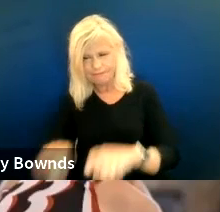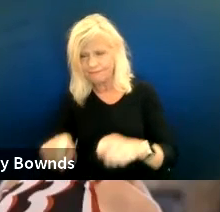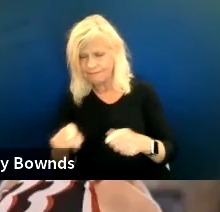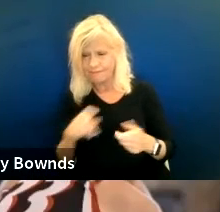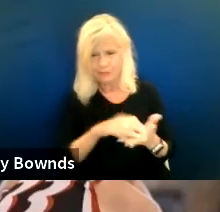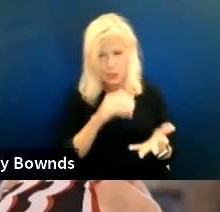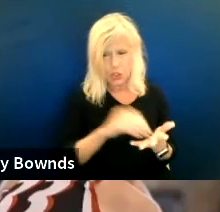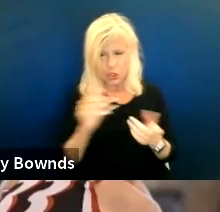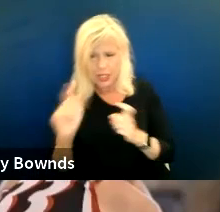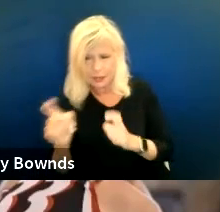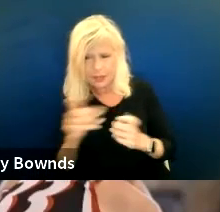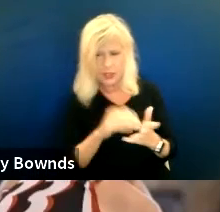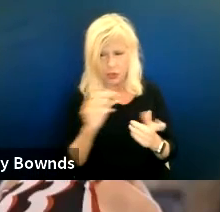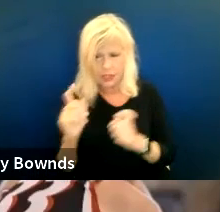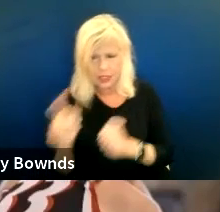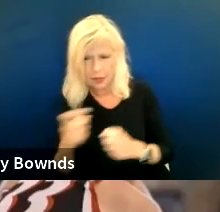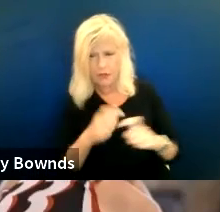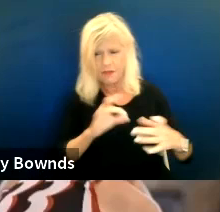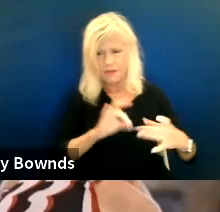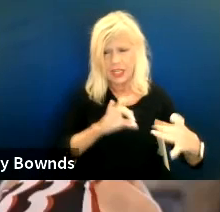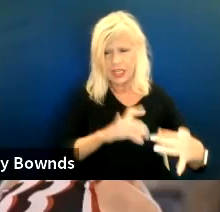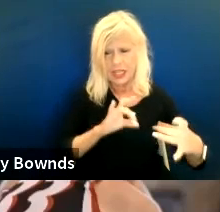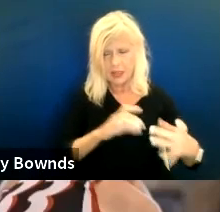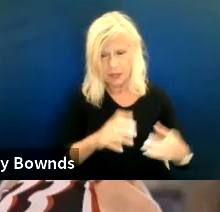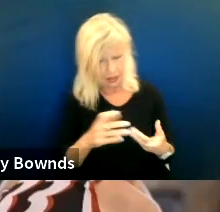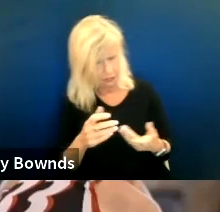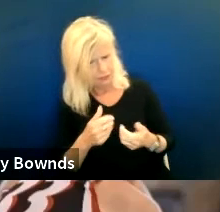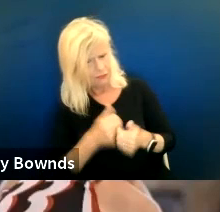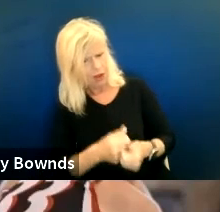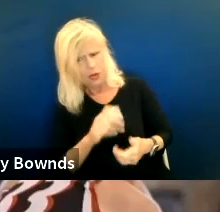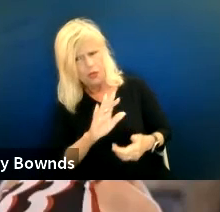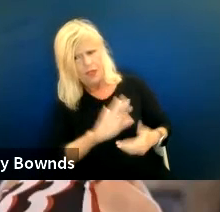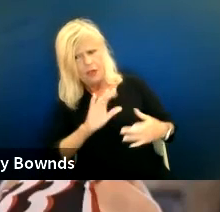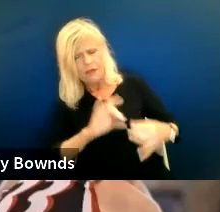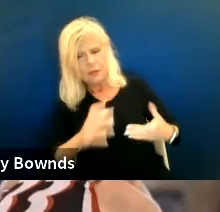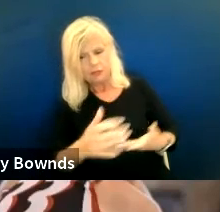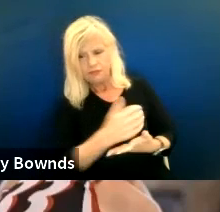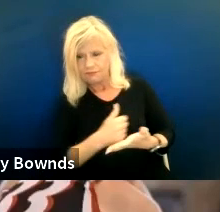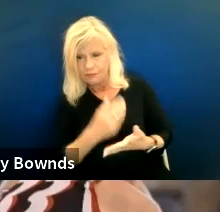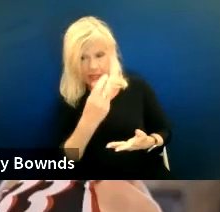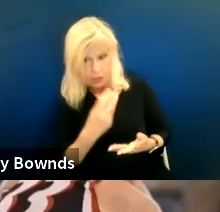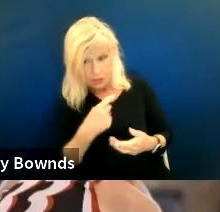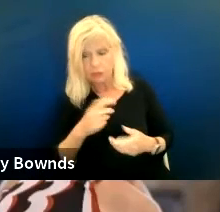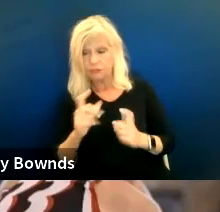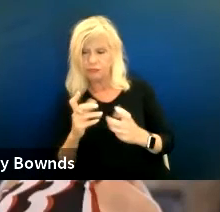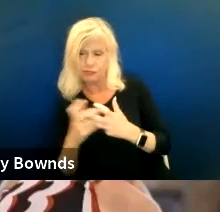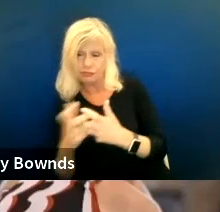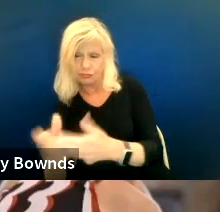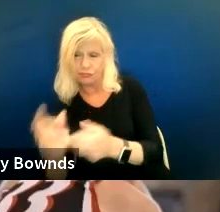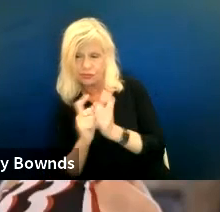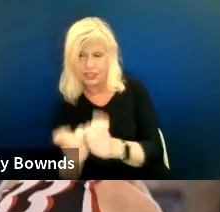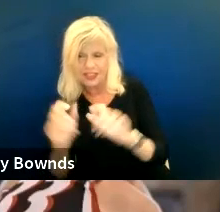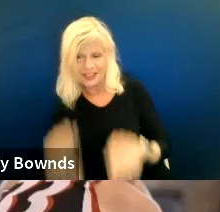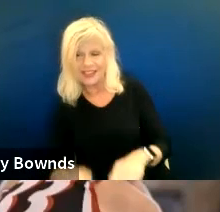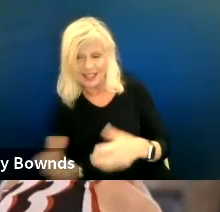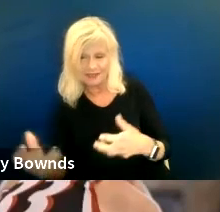make adaptations that they can see that as they are sharing with us their feedback, we can make changes. And so